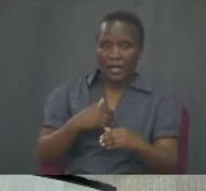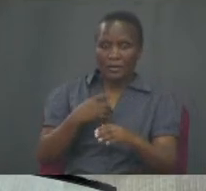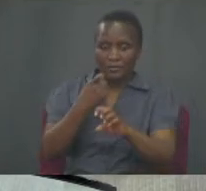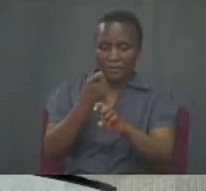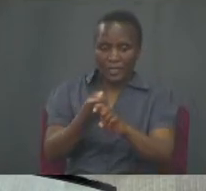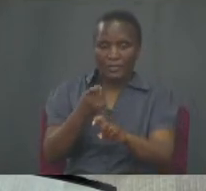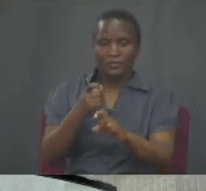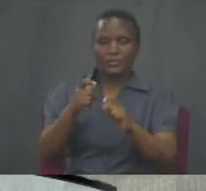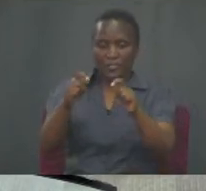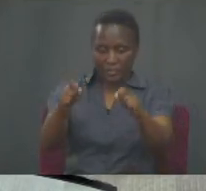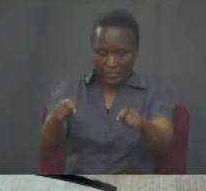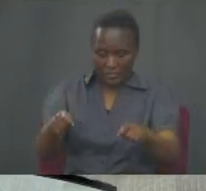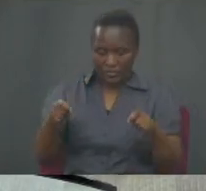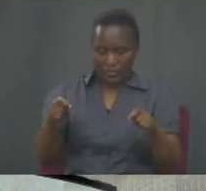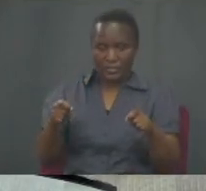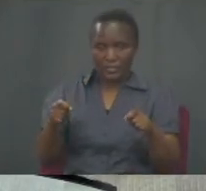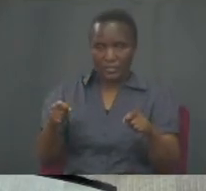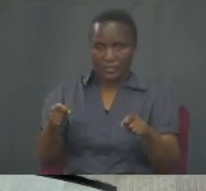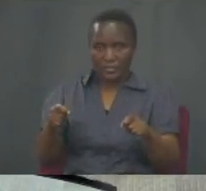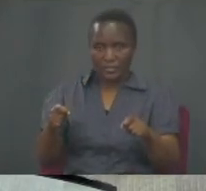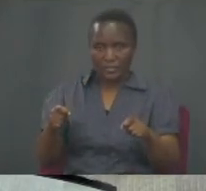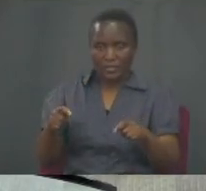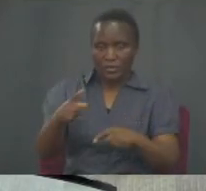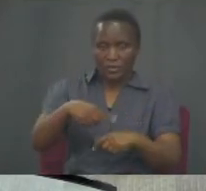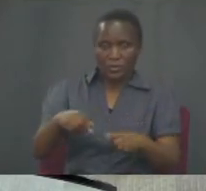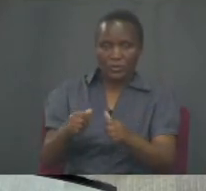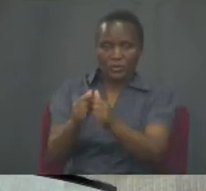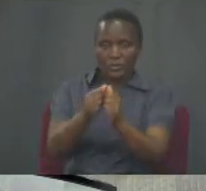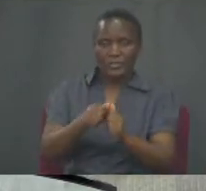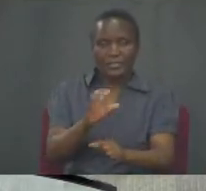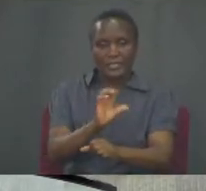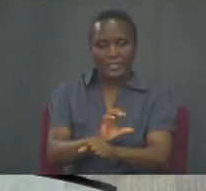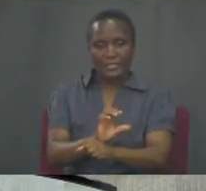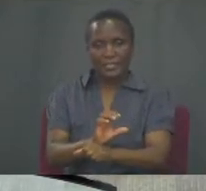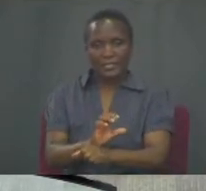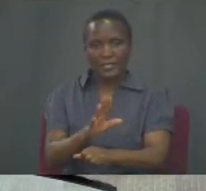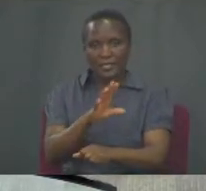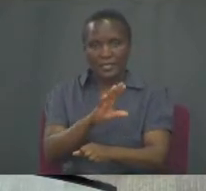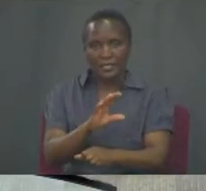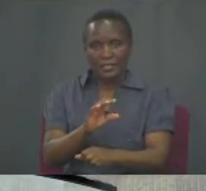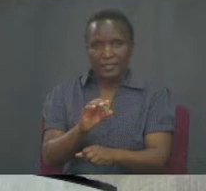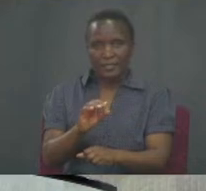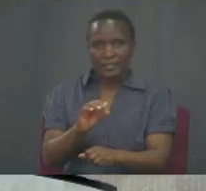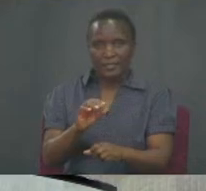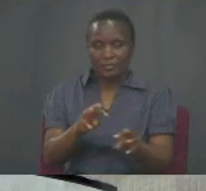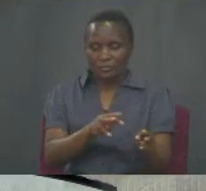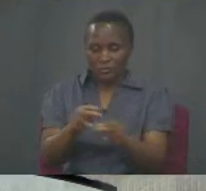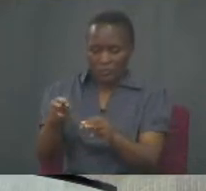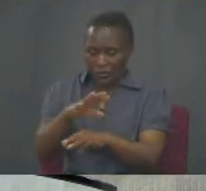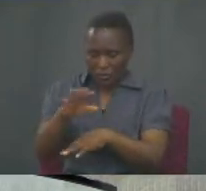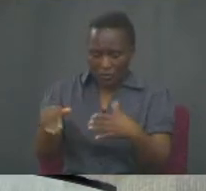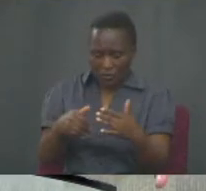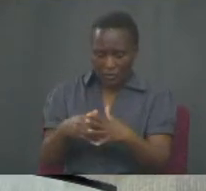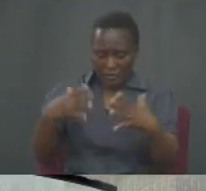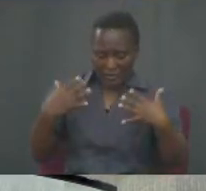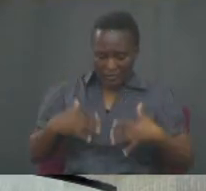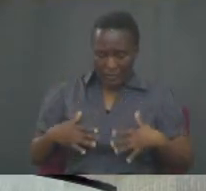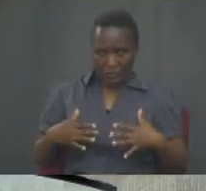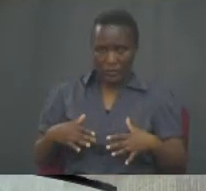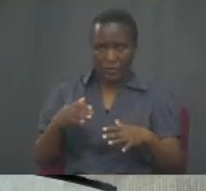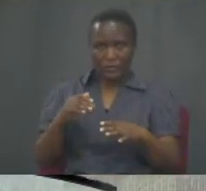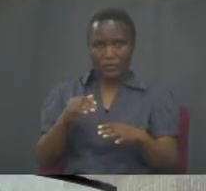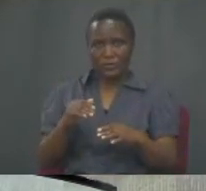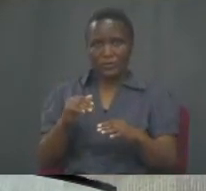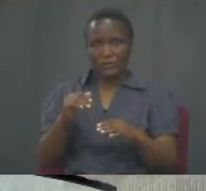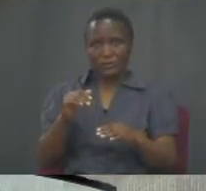chariots. Are we together, church? He drove out every other inhabitant in the mountains,